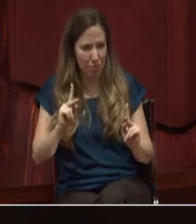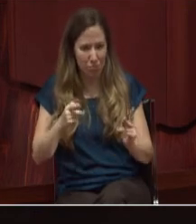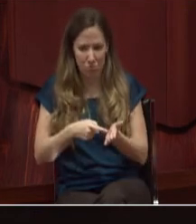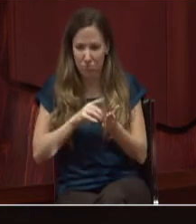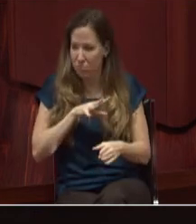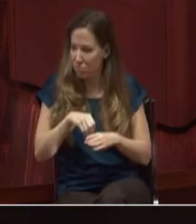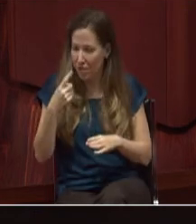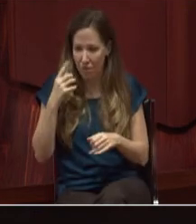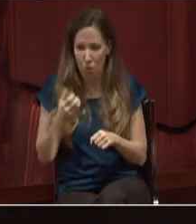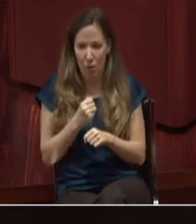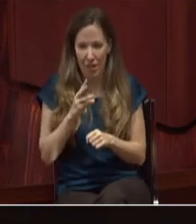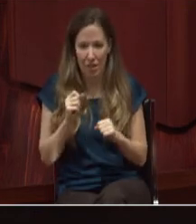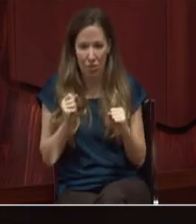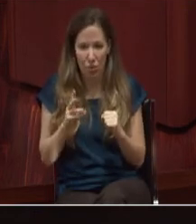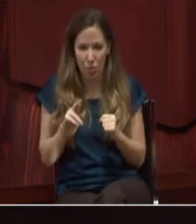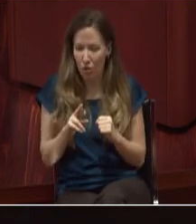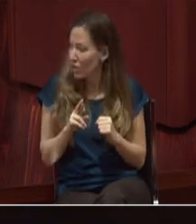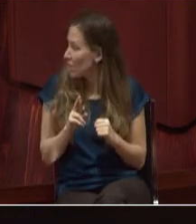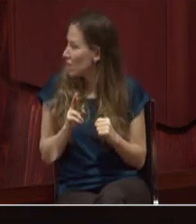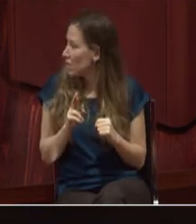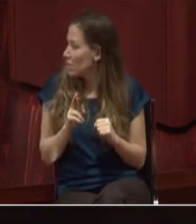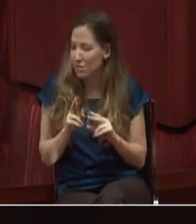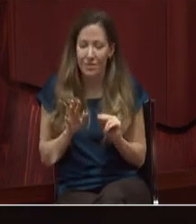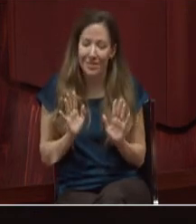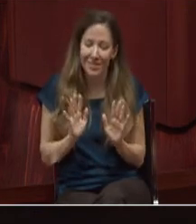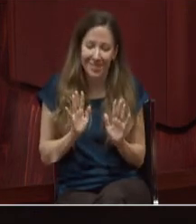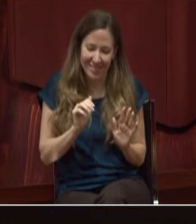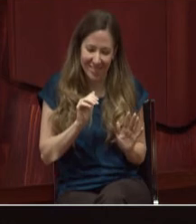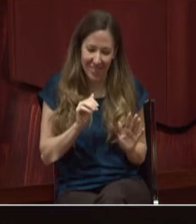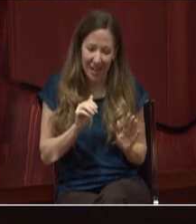Well, you're being very generous, but I think, to your question,